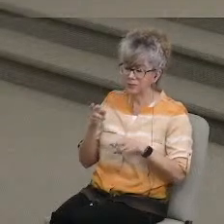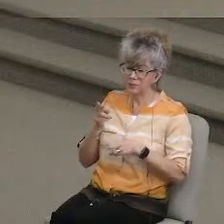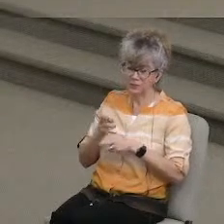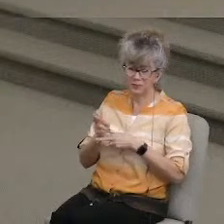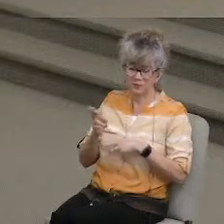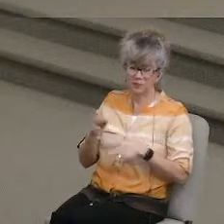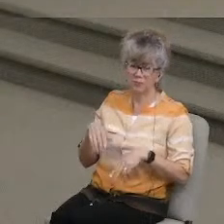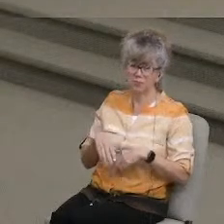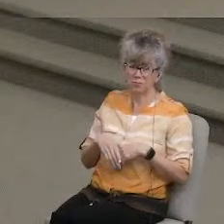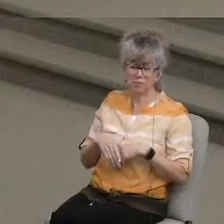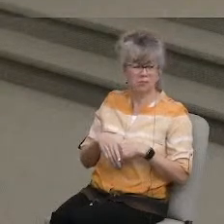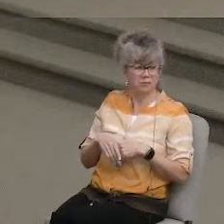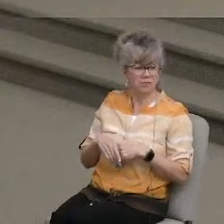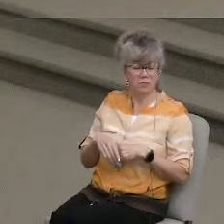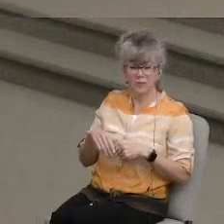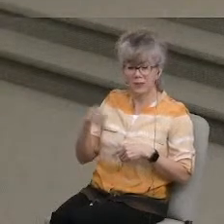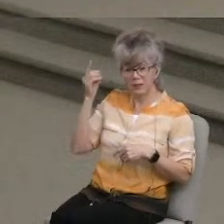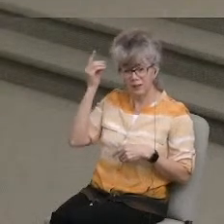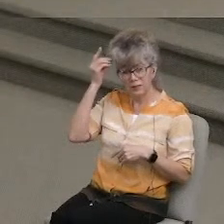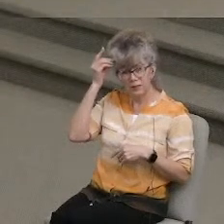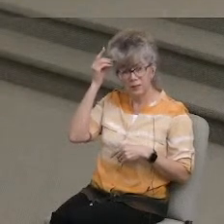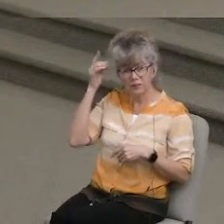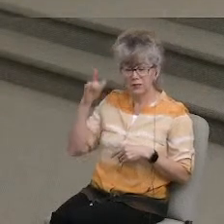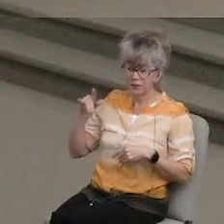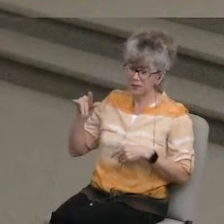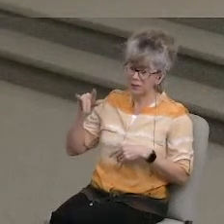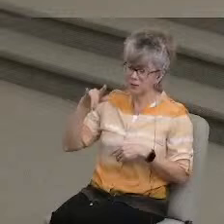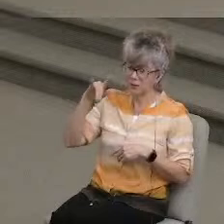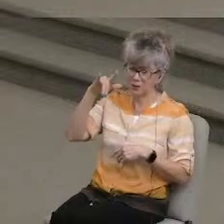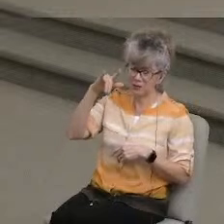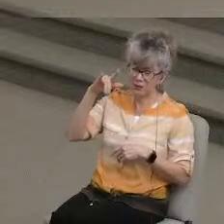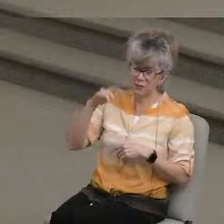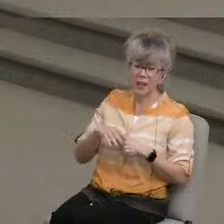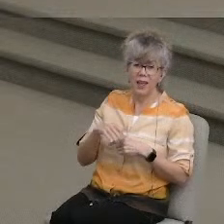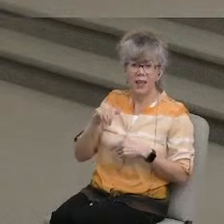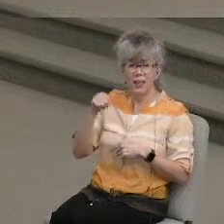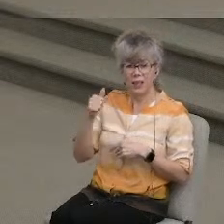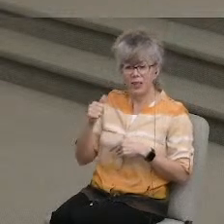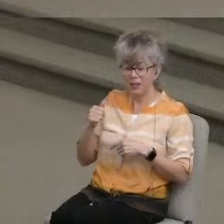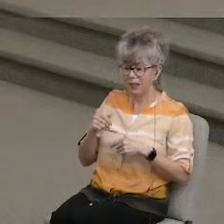all the way to the point where Doug had to take the airplane over. So anyway,